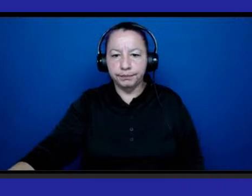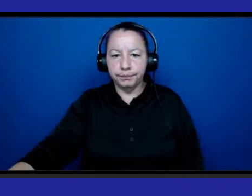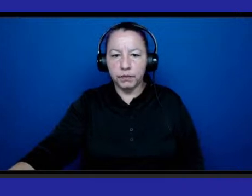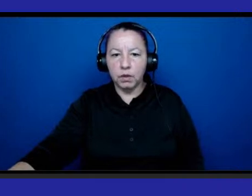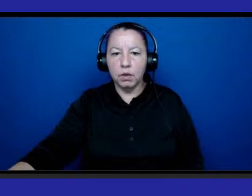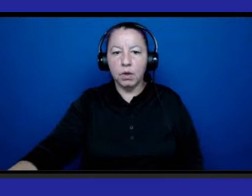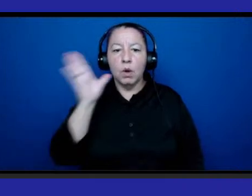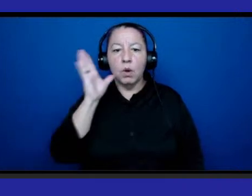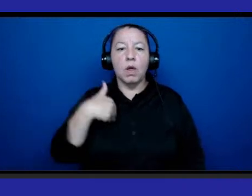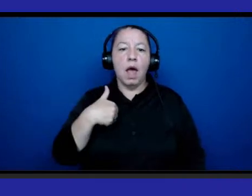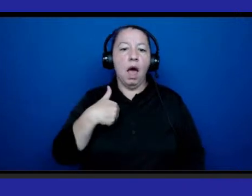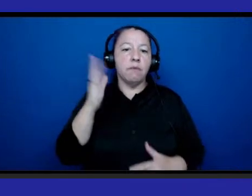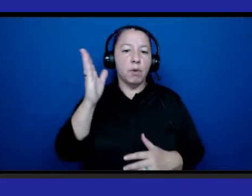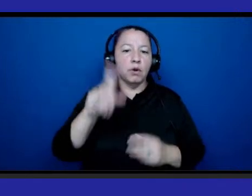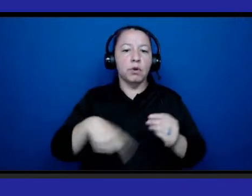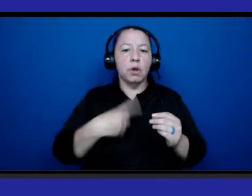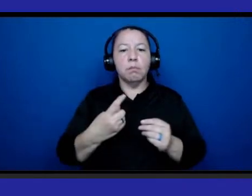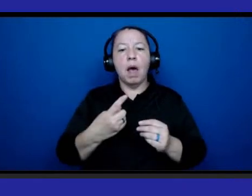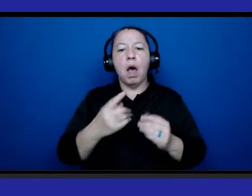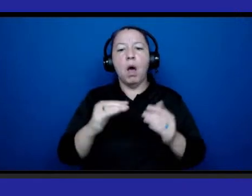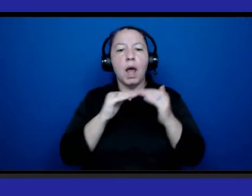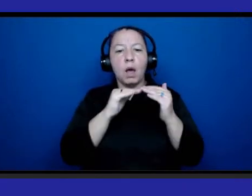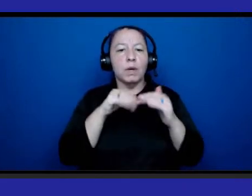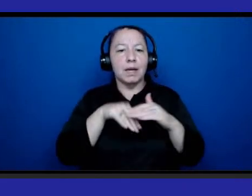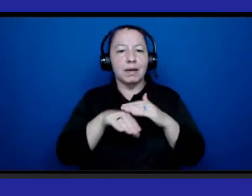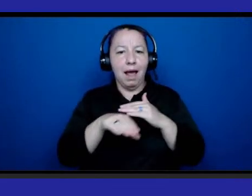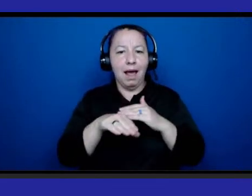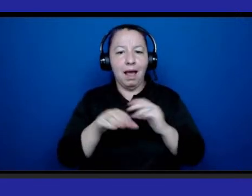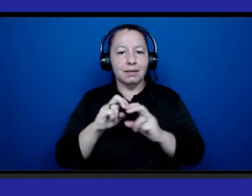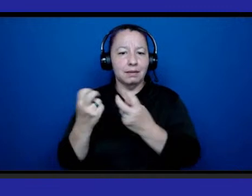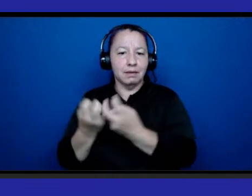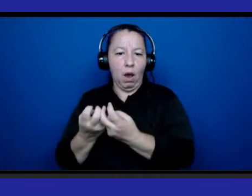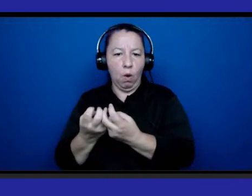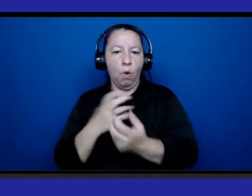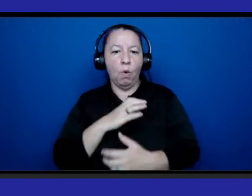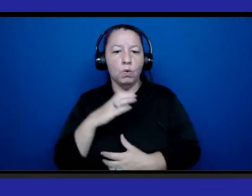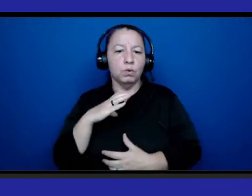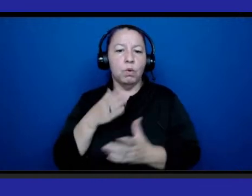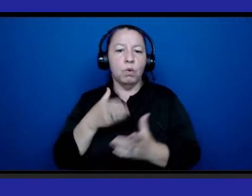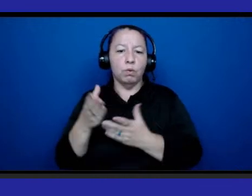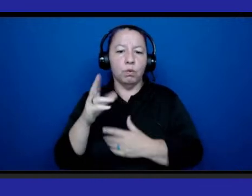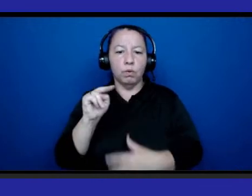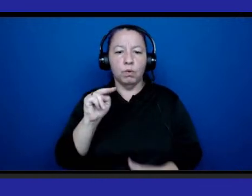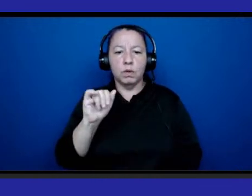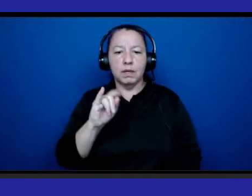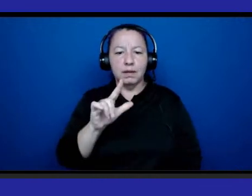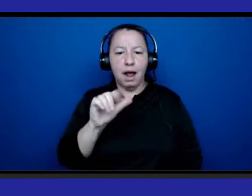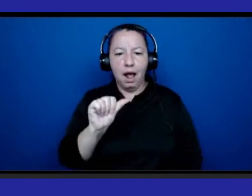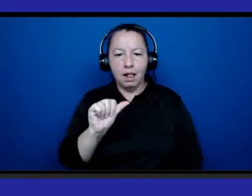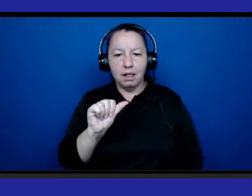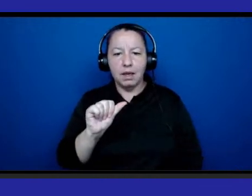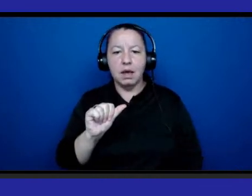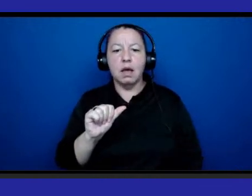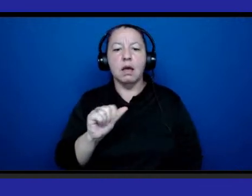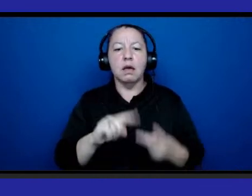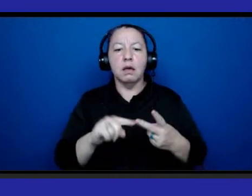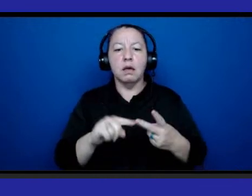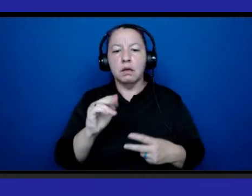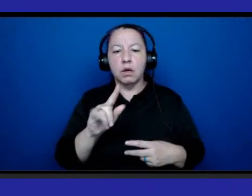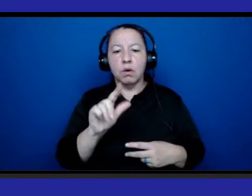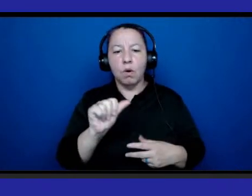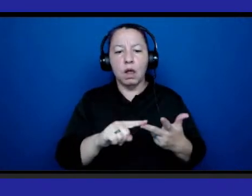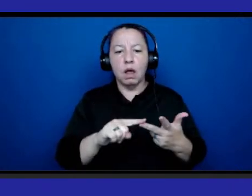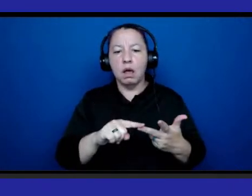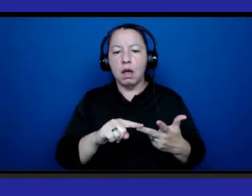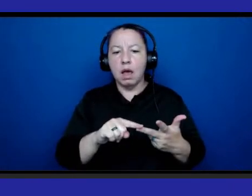the Equity and Access Council by Natalia Cineas, Nicola Davis, and Brenia de la Cruz